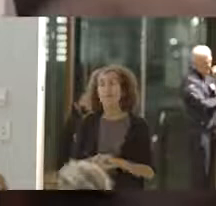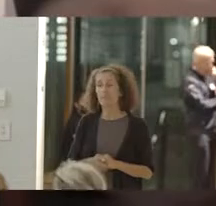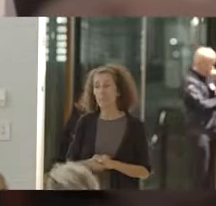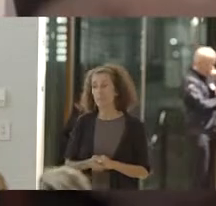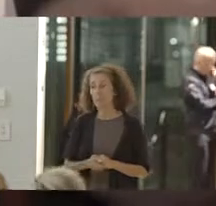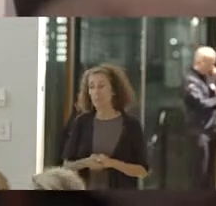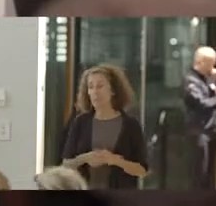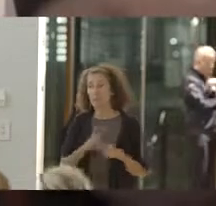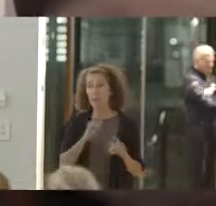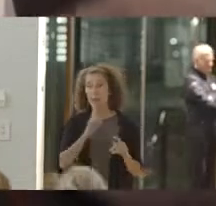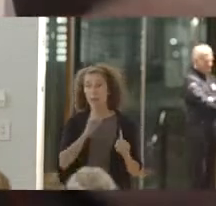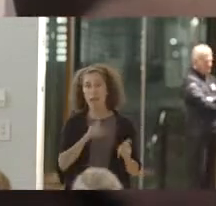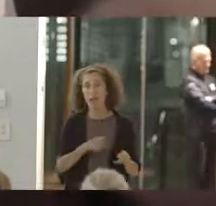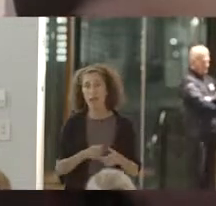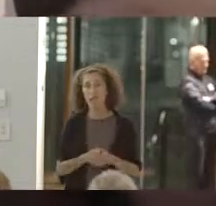Initially,